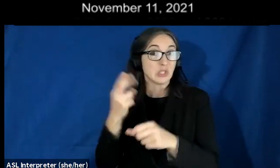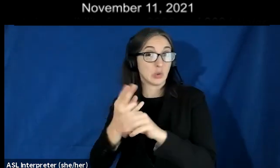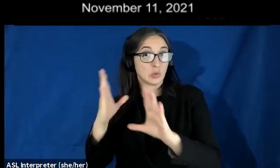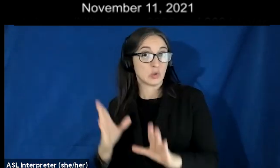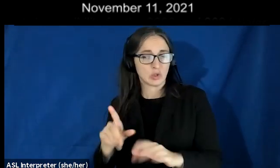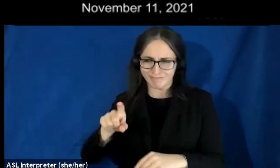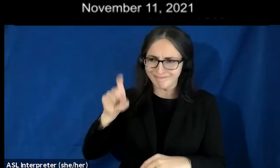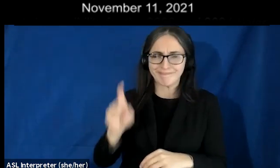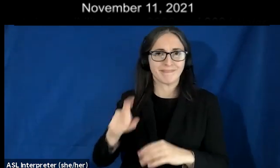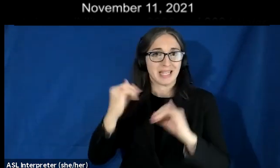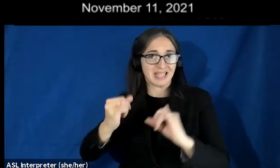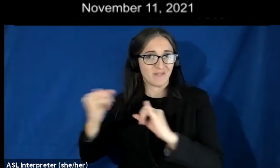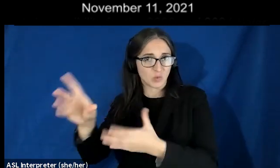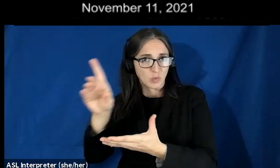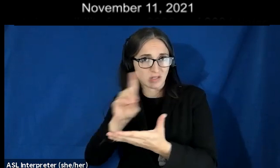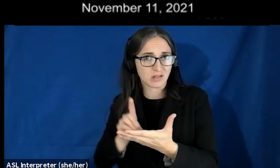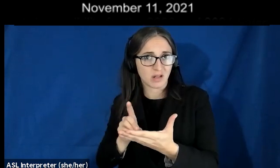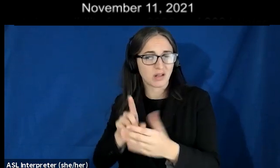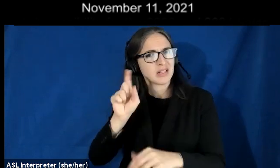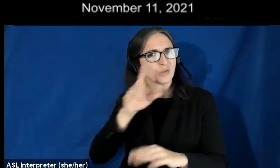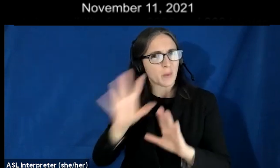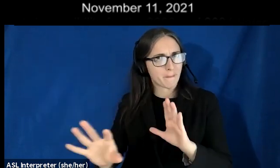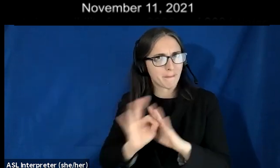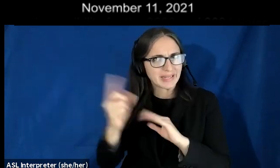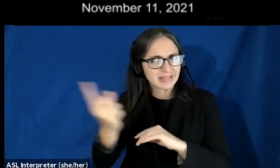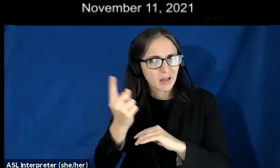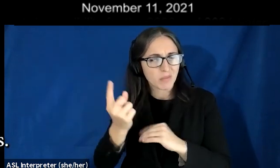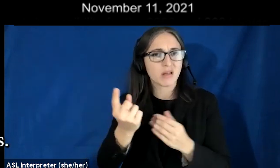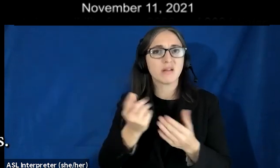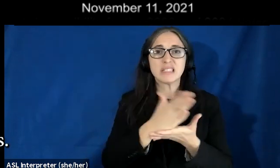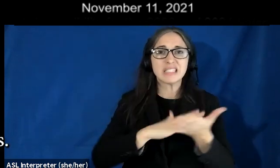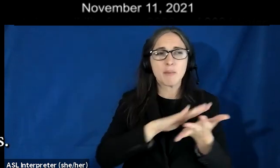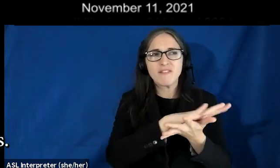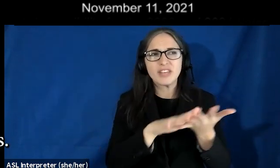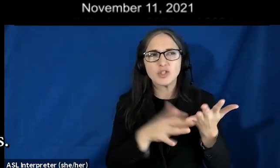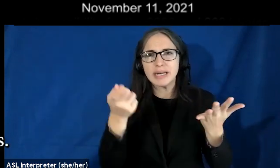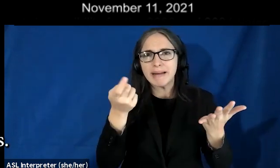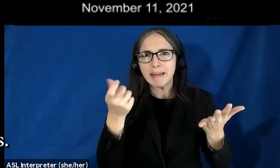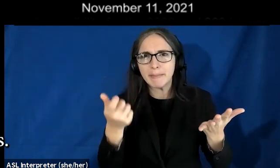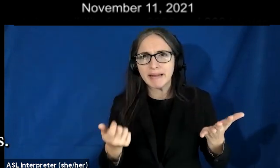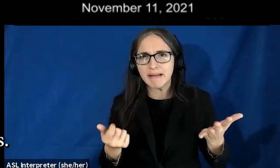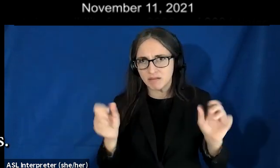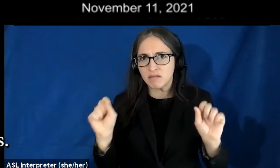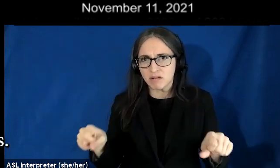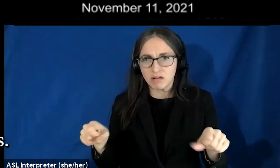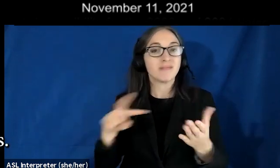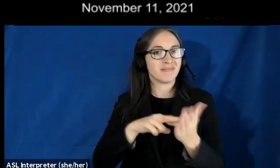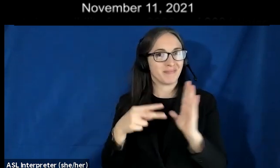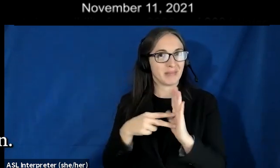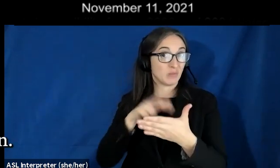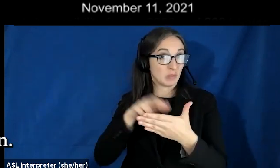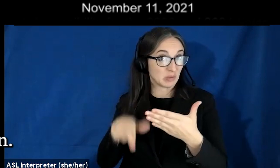You need to choose something, eliminate some features, so you get your individual